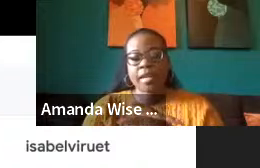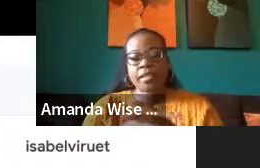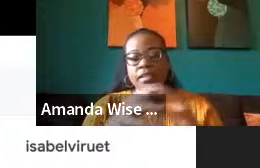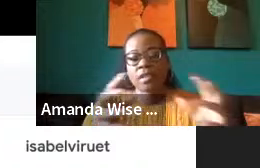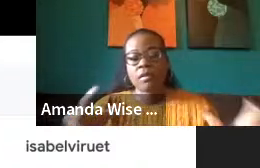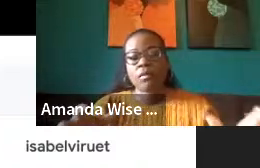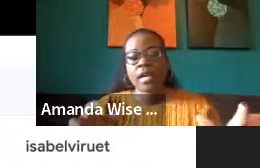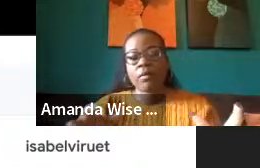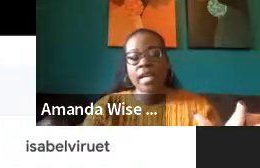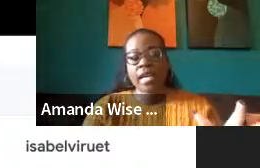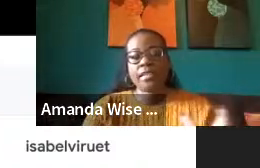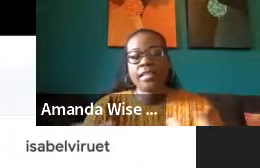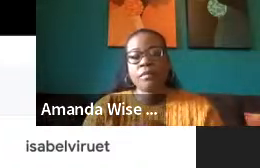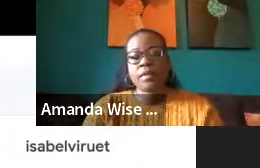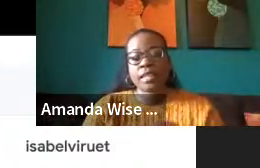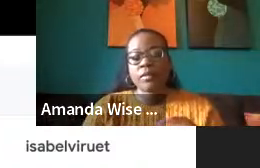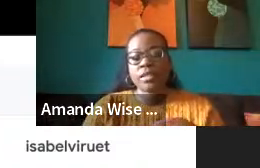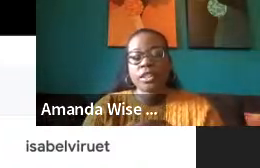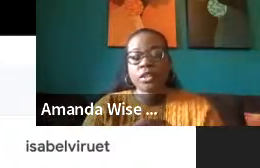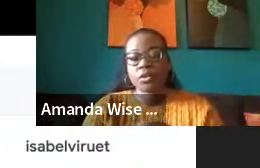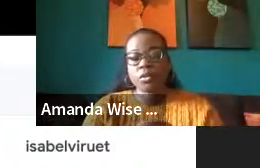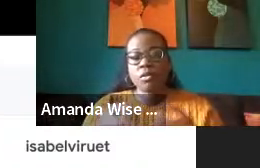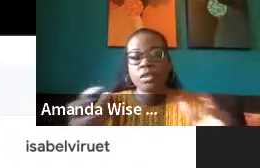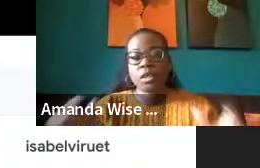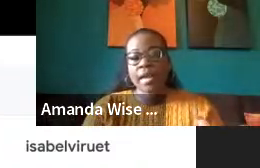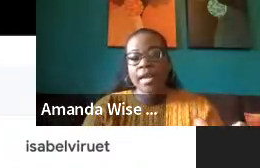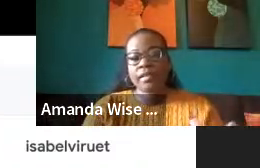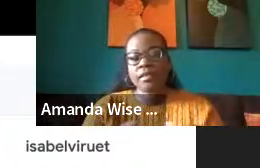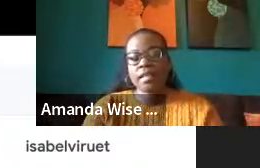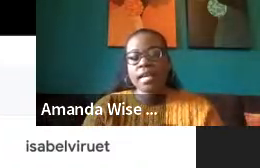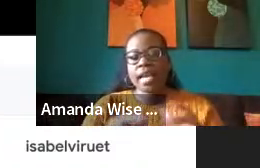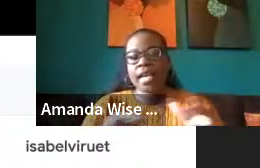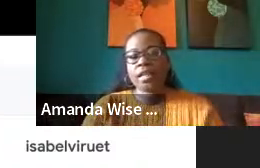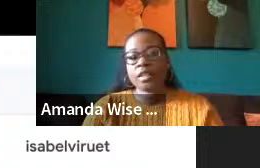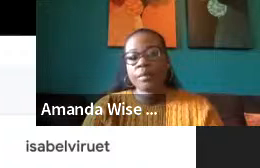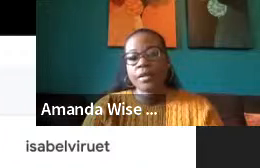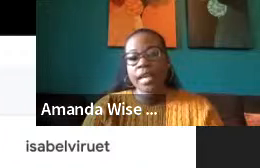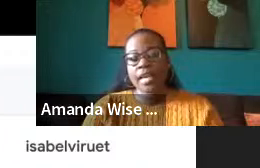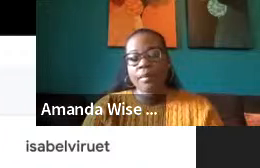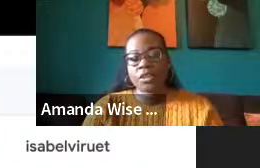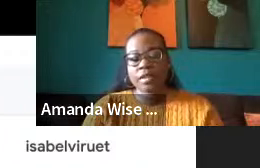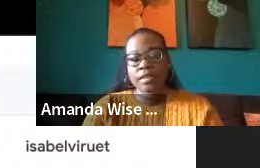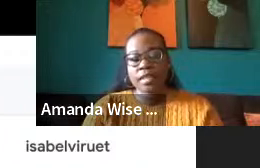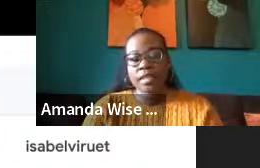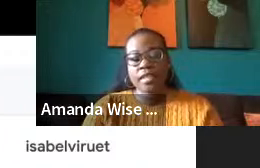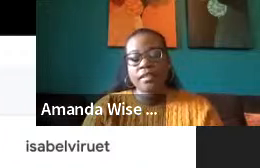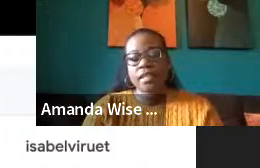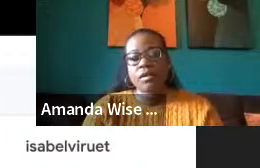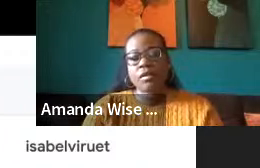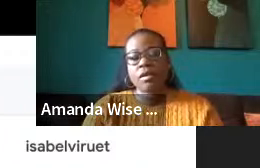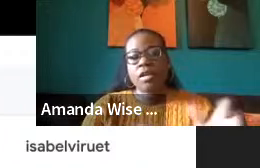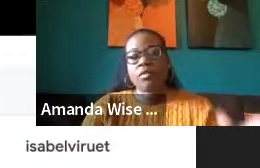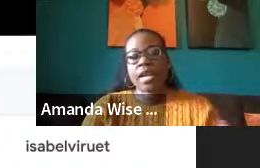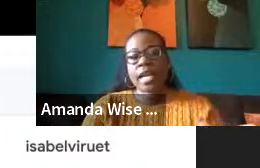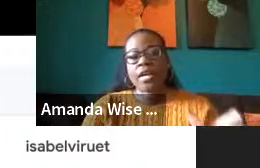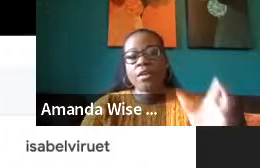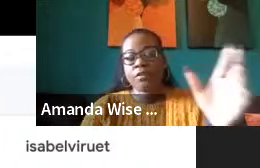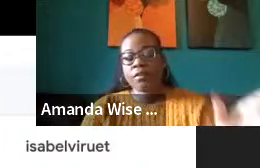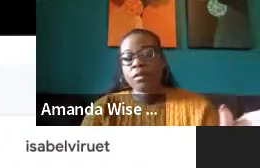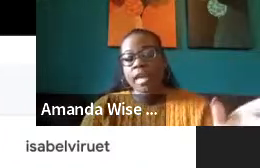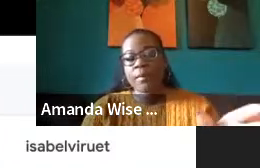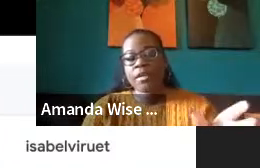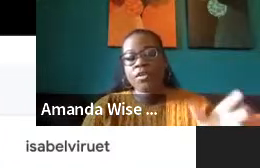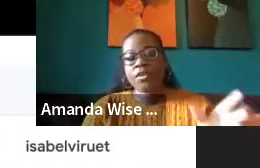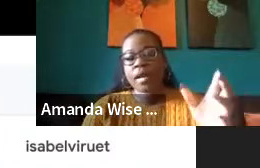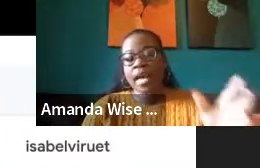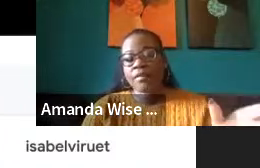virtual space. And so what I went ahead and did was I went to Google Domains and I looked up your name, as you can see. And so right now, your